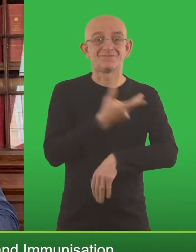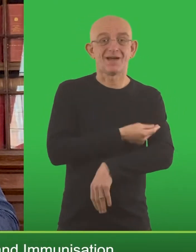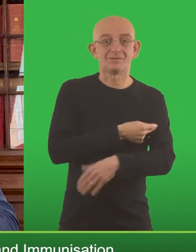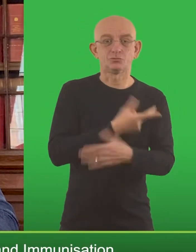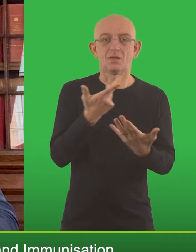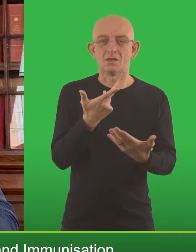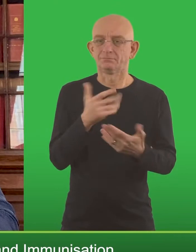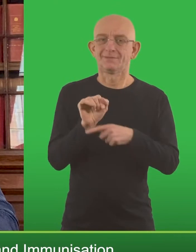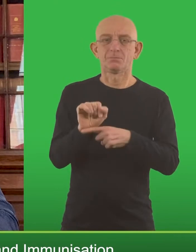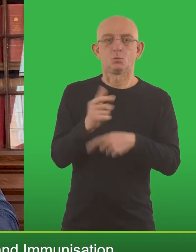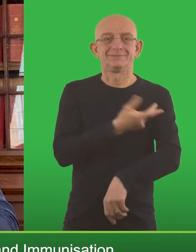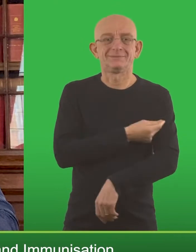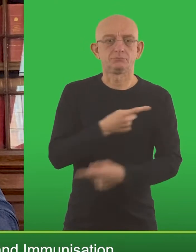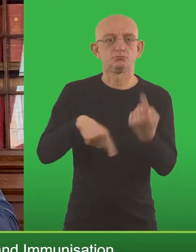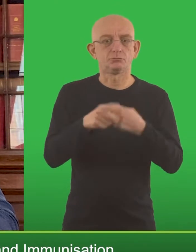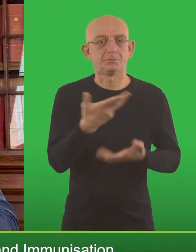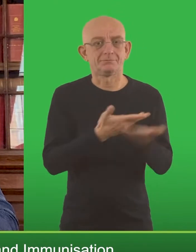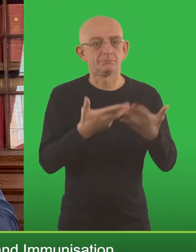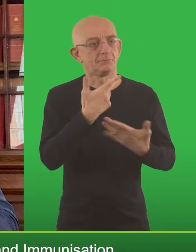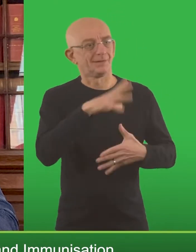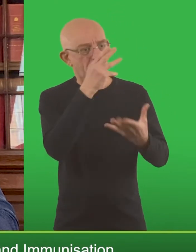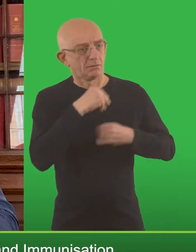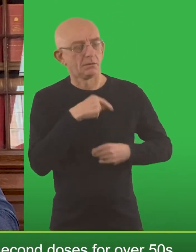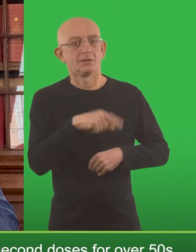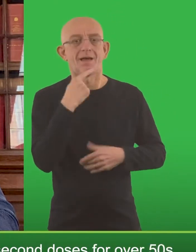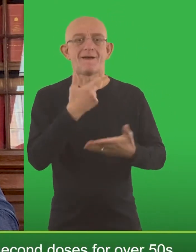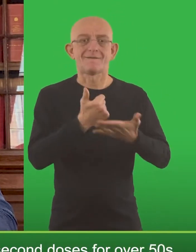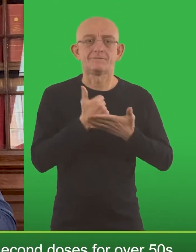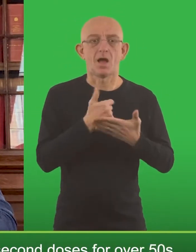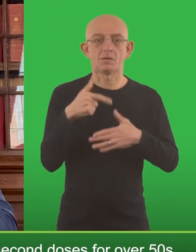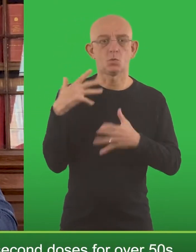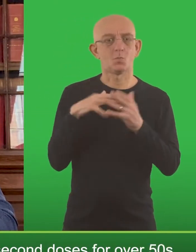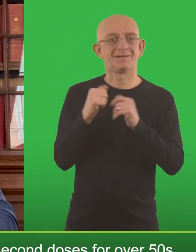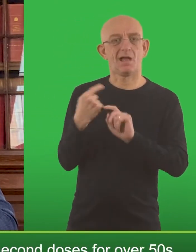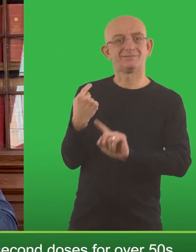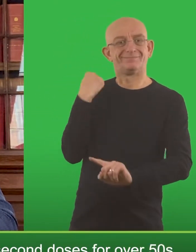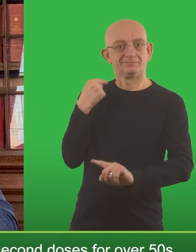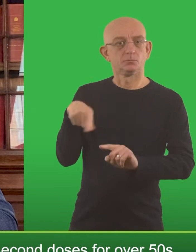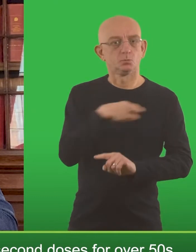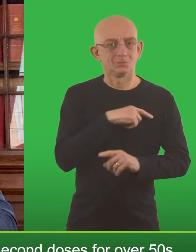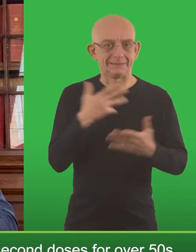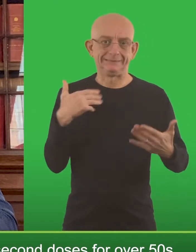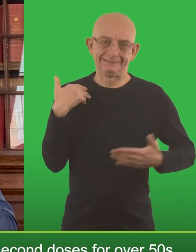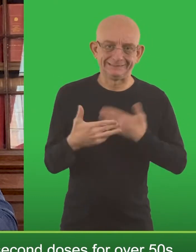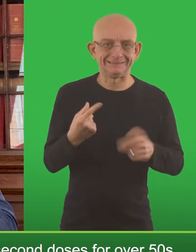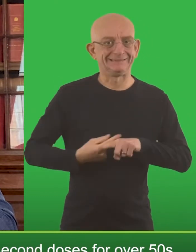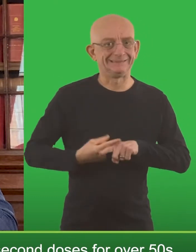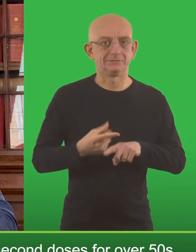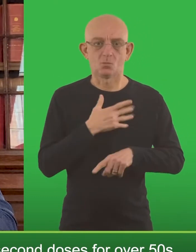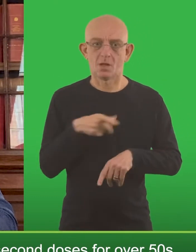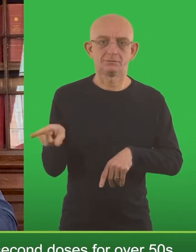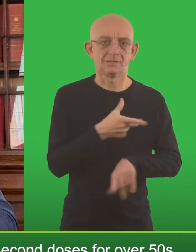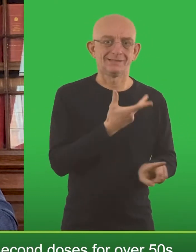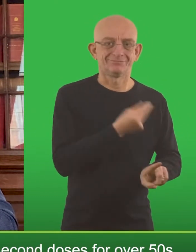Vaccination and Immunisation issued some advice just before the weekend, and we're aiming to accelerate the remaining second doses for